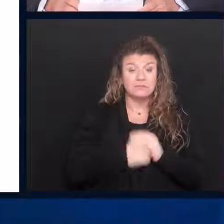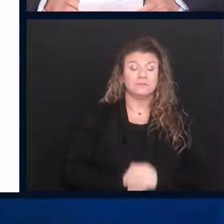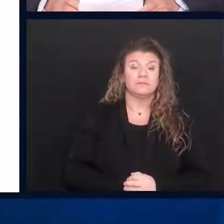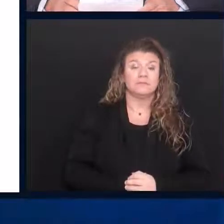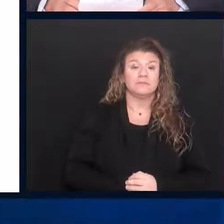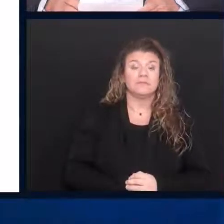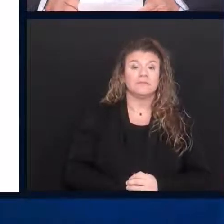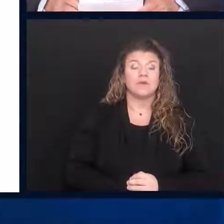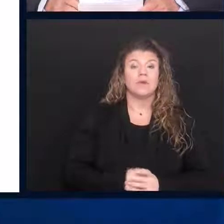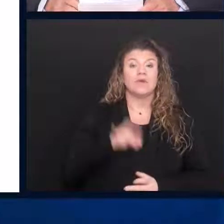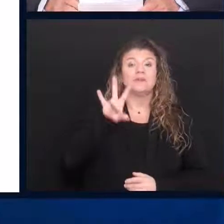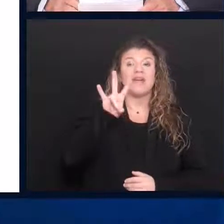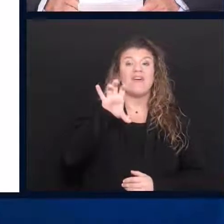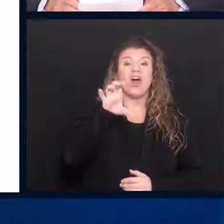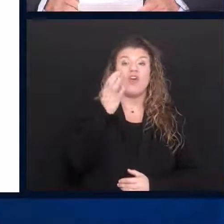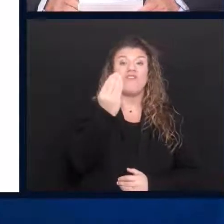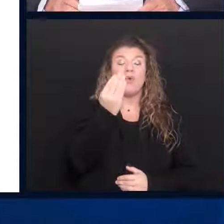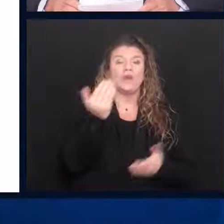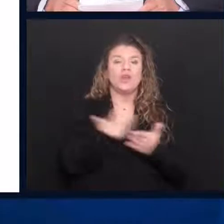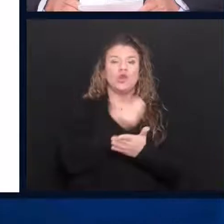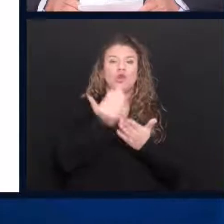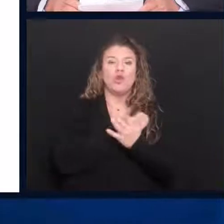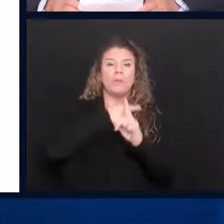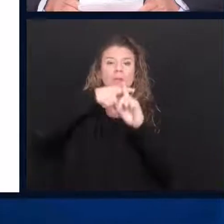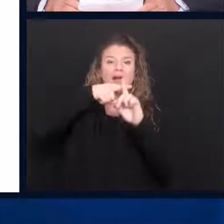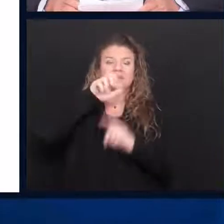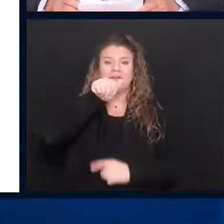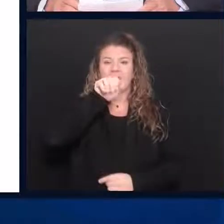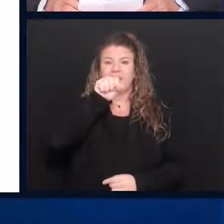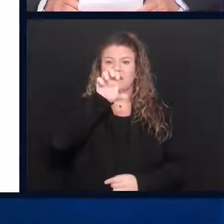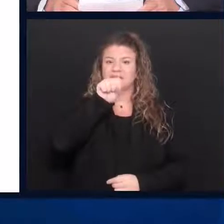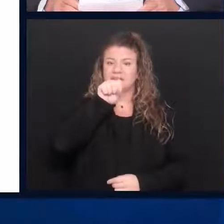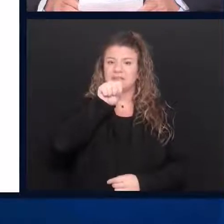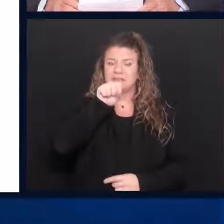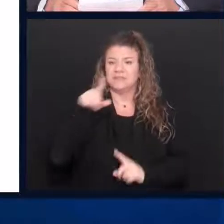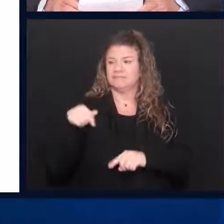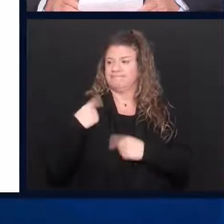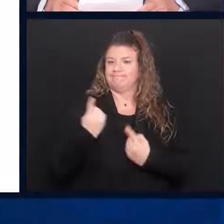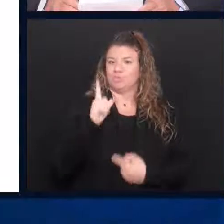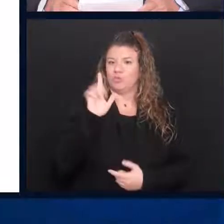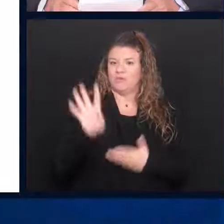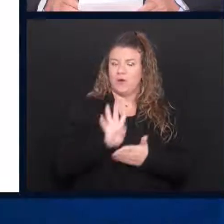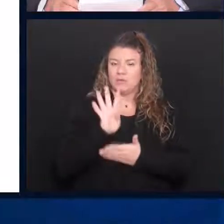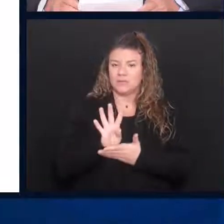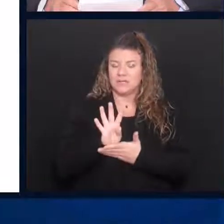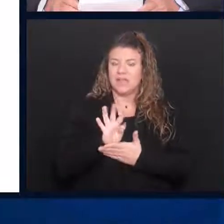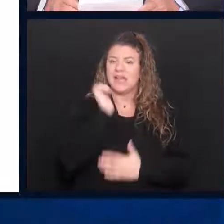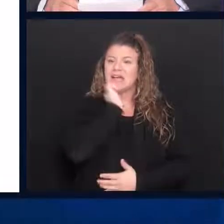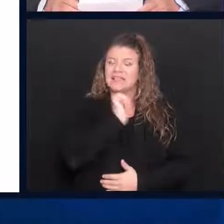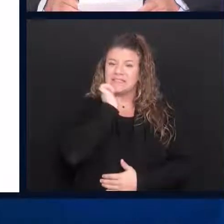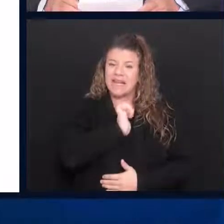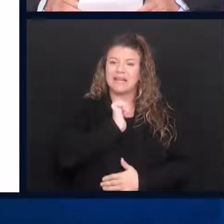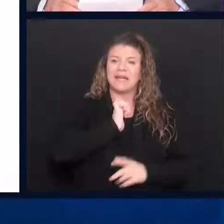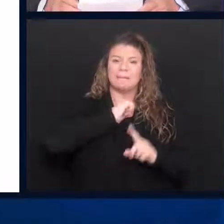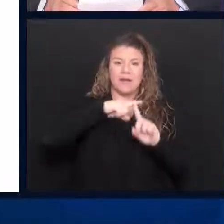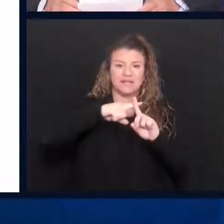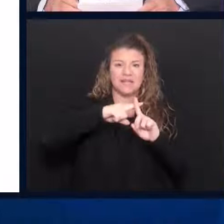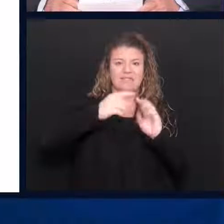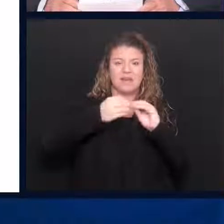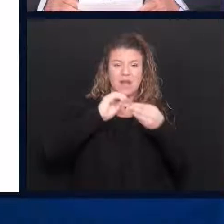We have 714 new positive cases that have come back in the last 24 hours, and our daily positivity rate is